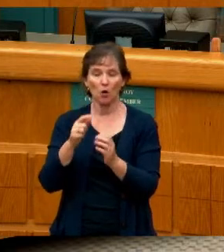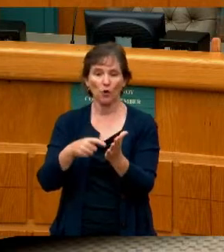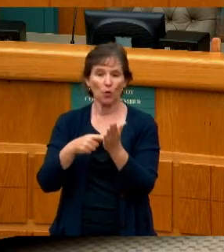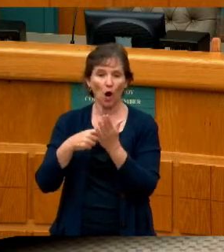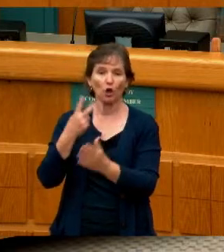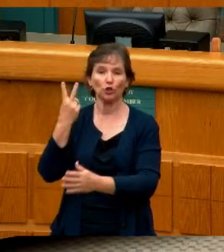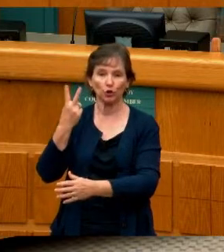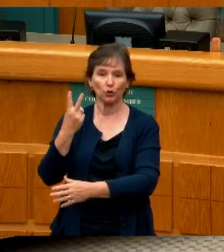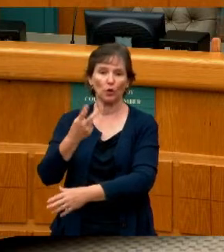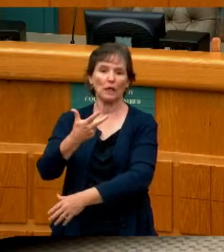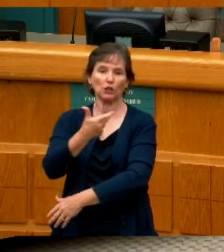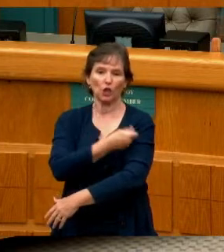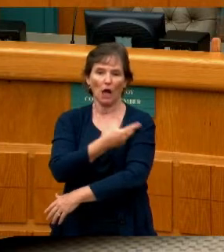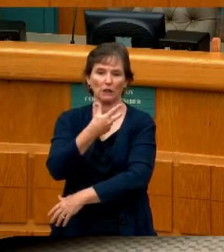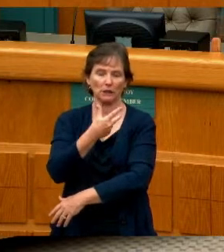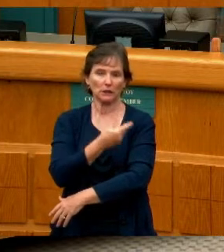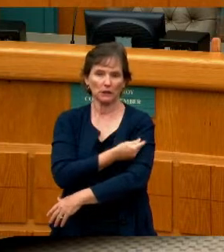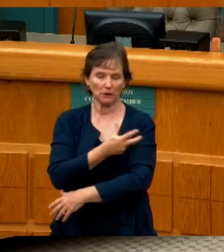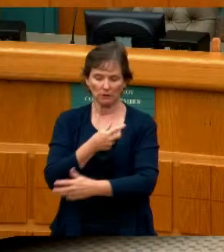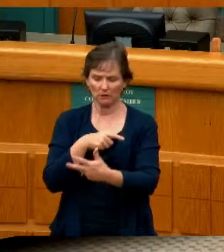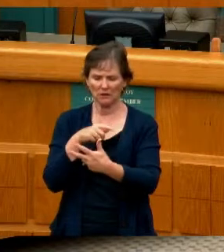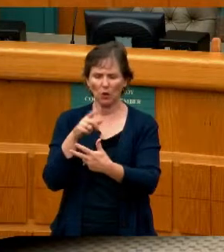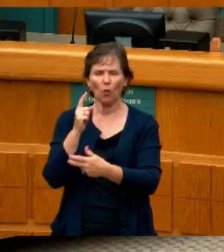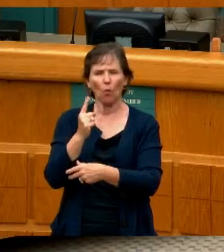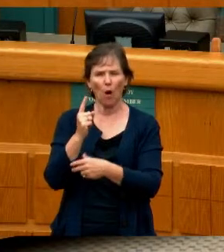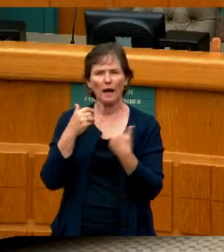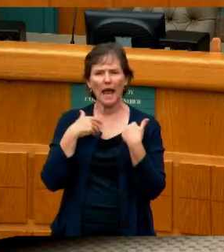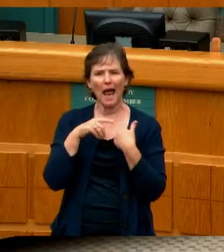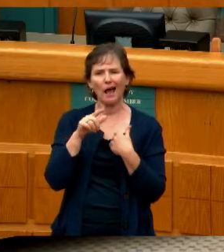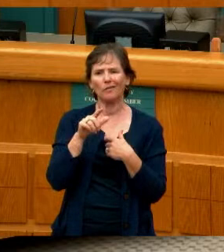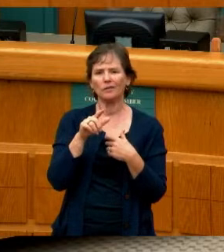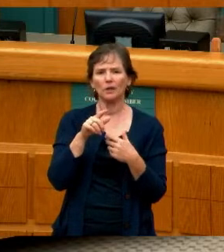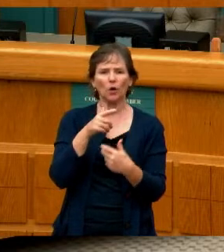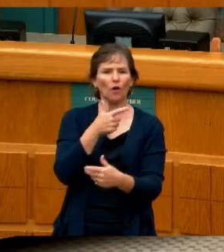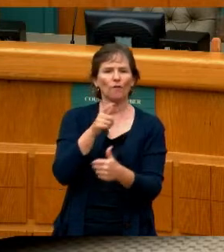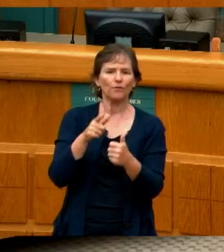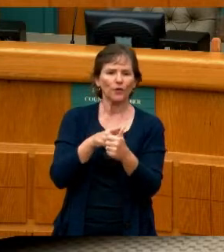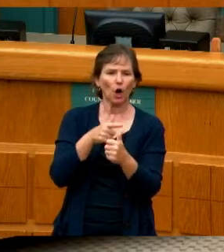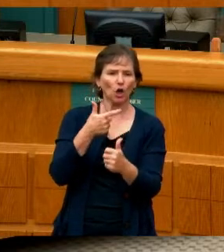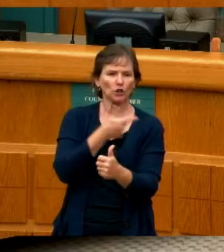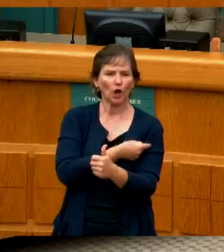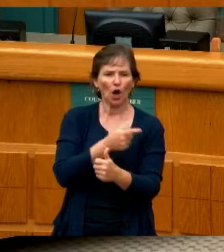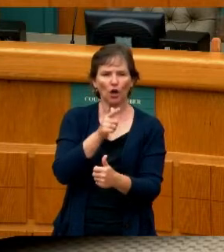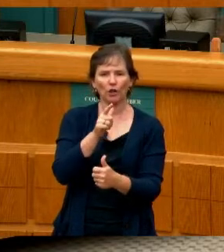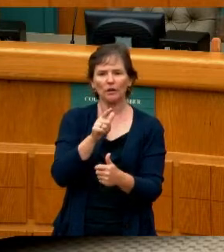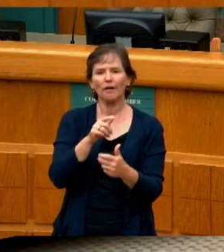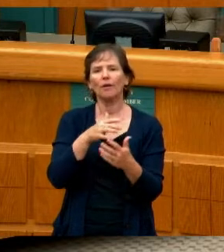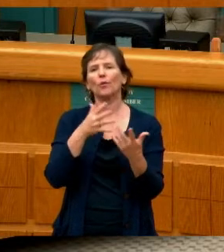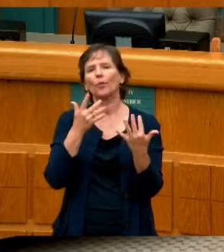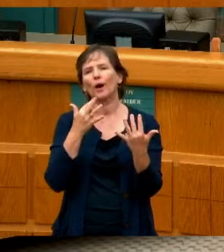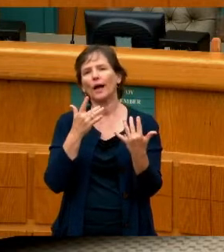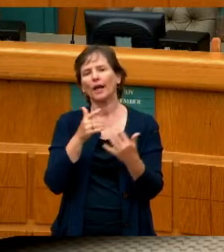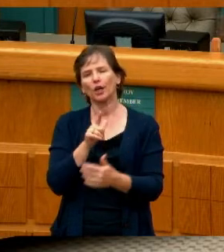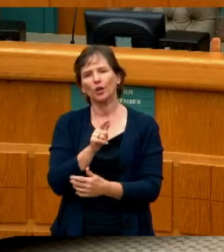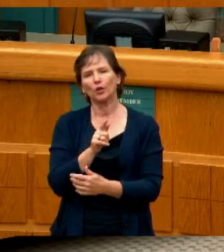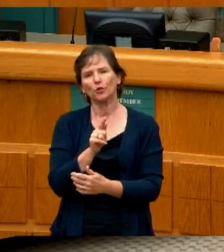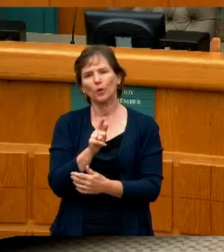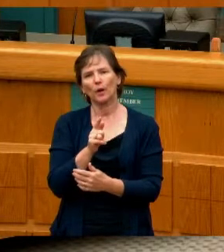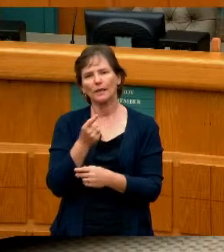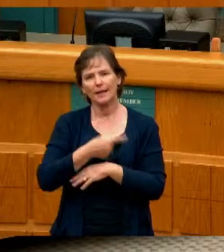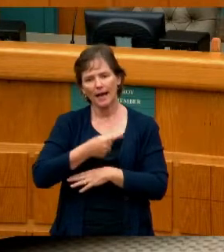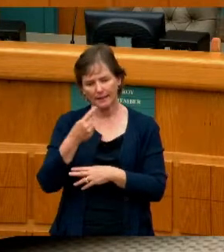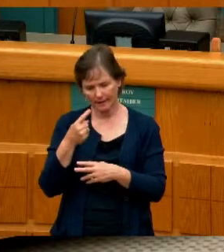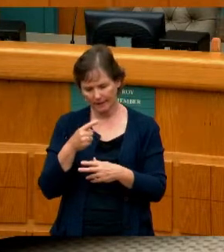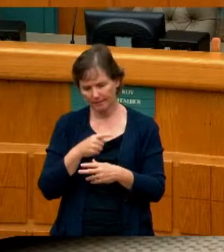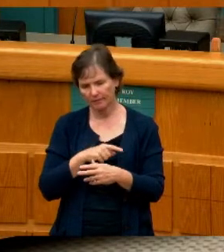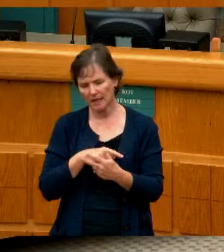of these companies have COVID-19 vaccine that require 2 doses. One is 21 days apart, and the other 2 are